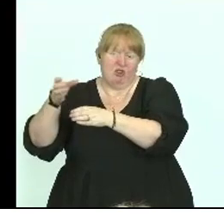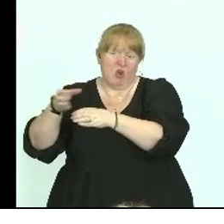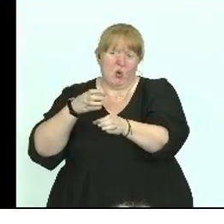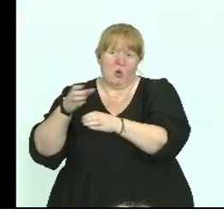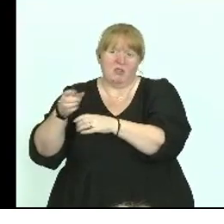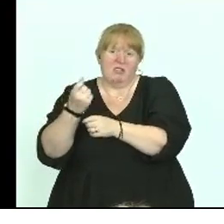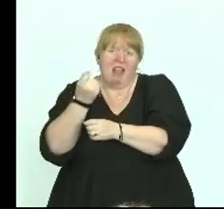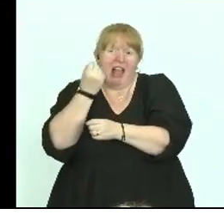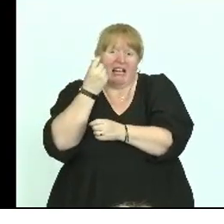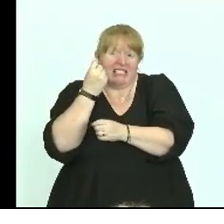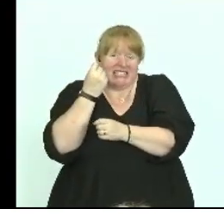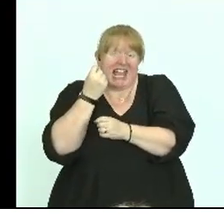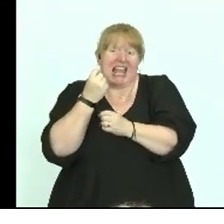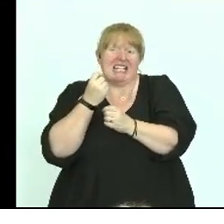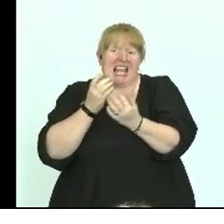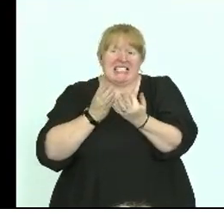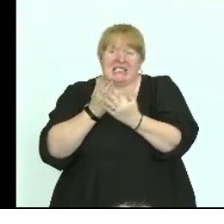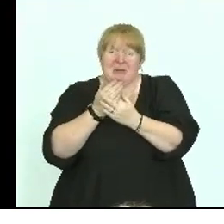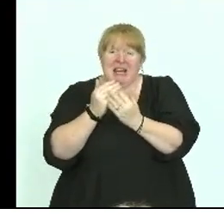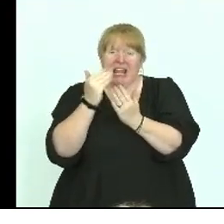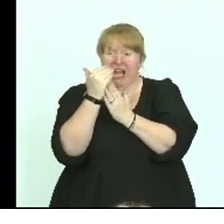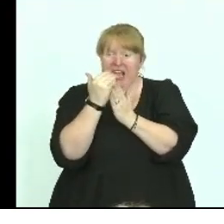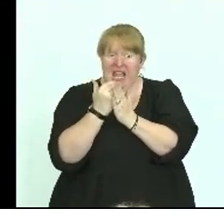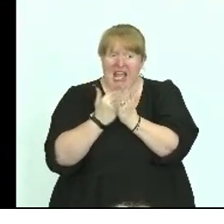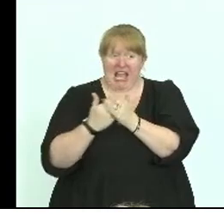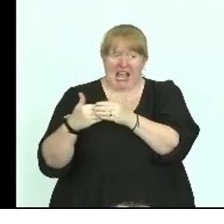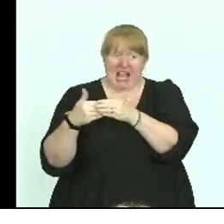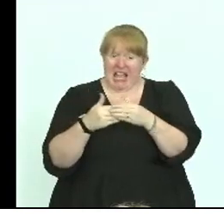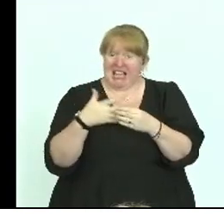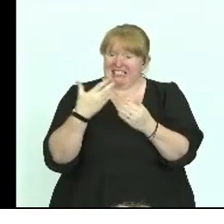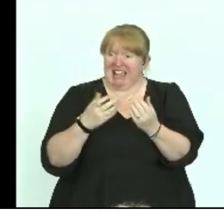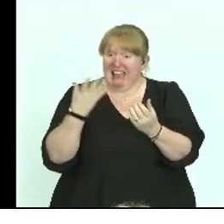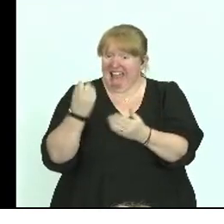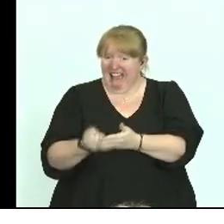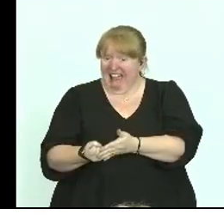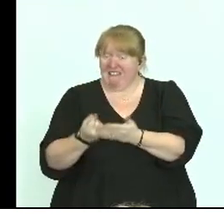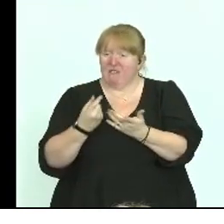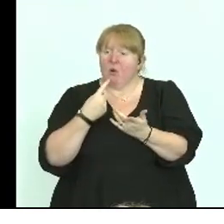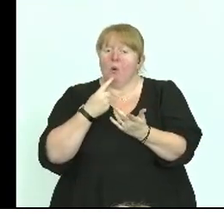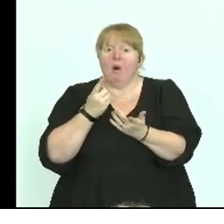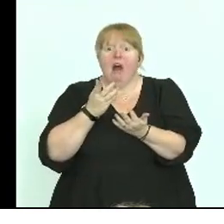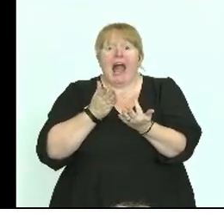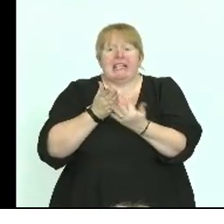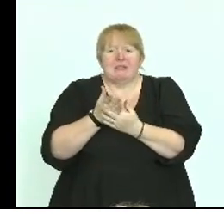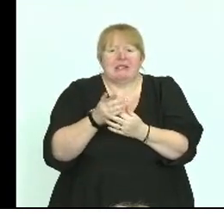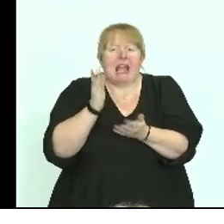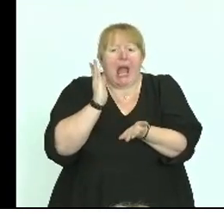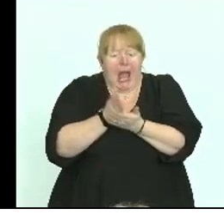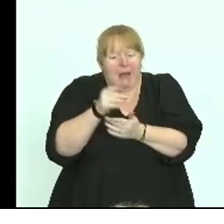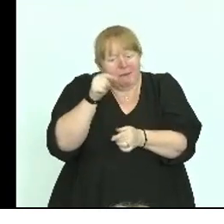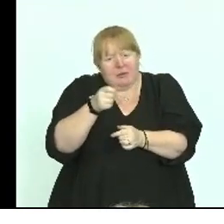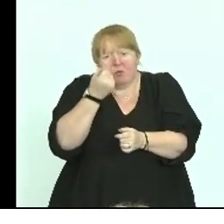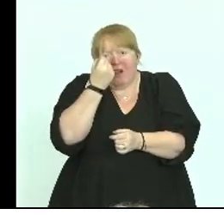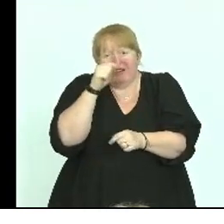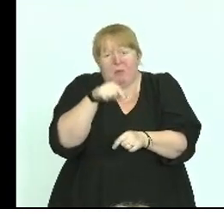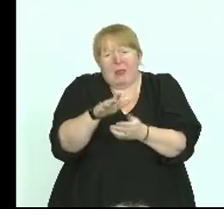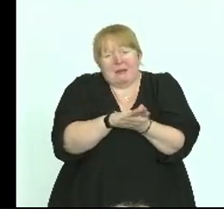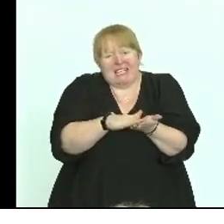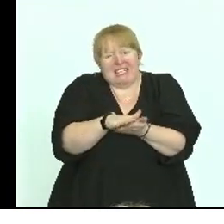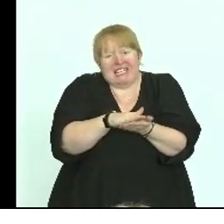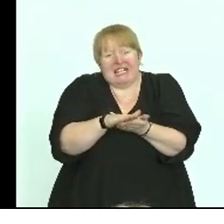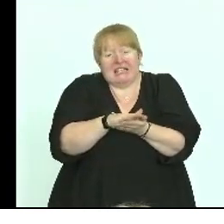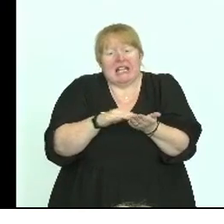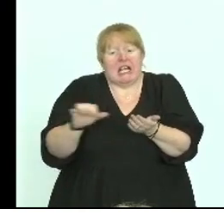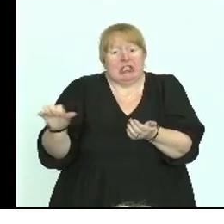Accessibility Guidelines exist, or that there is such a thing as accessibility, and that it has to be and must be included